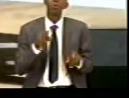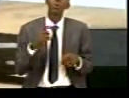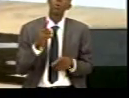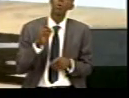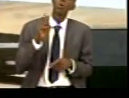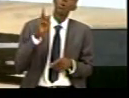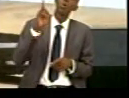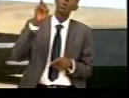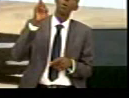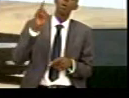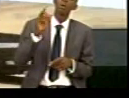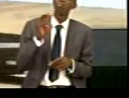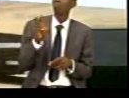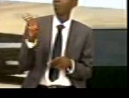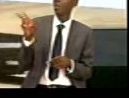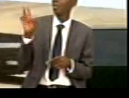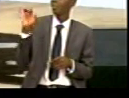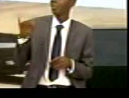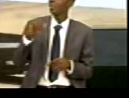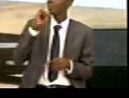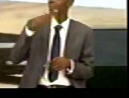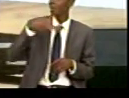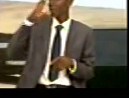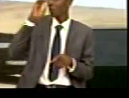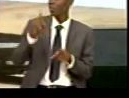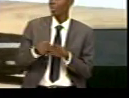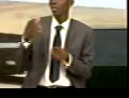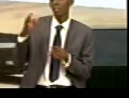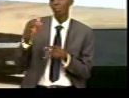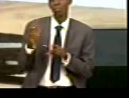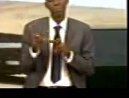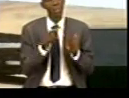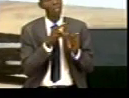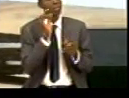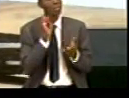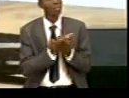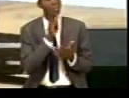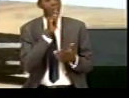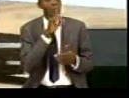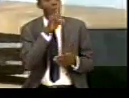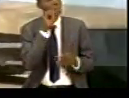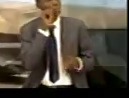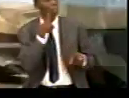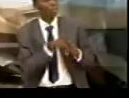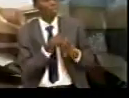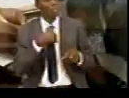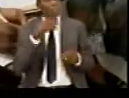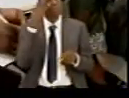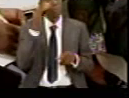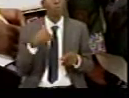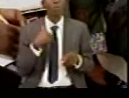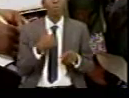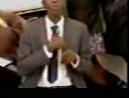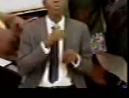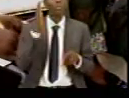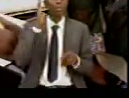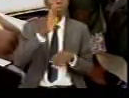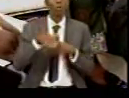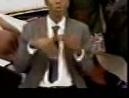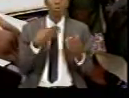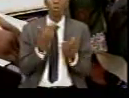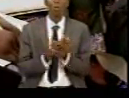say that brother so and so, and I look that way, and I say that sister so and so. We shall all take part